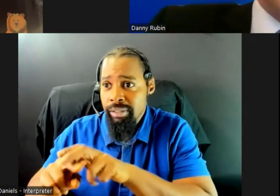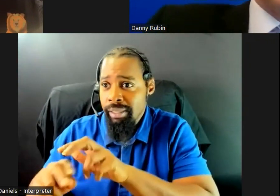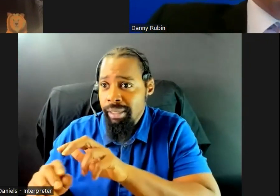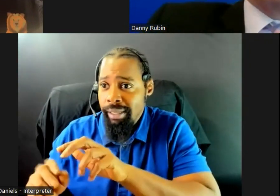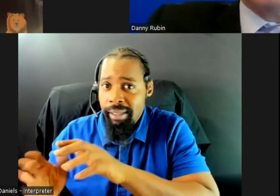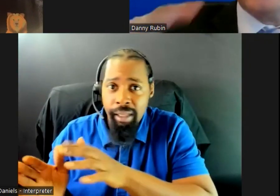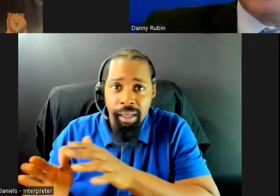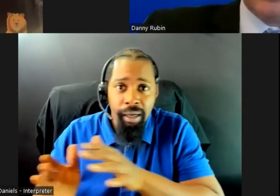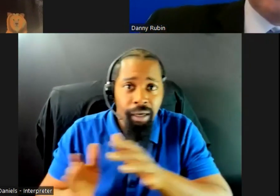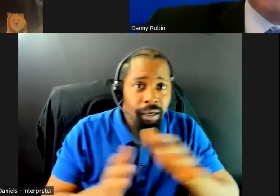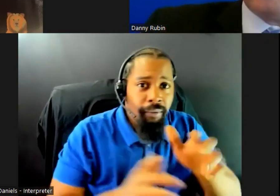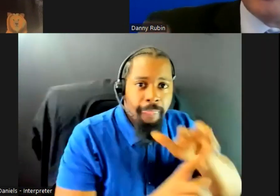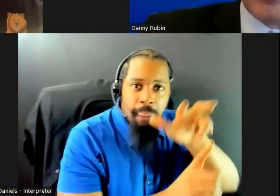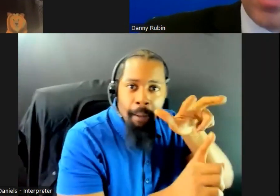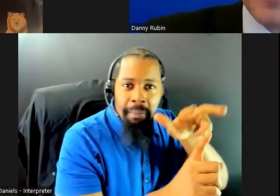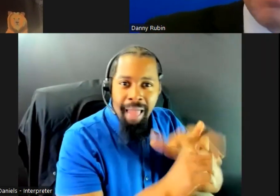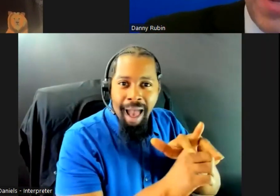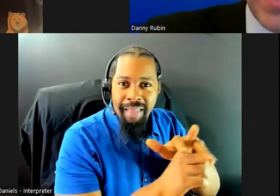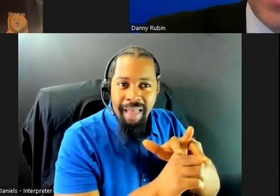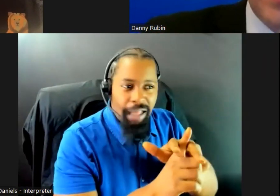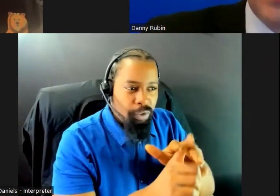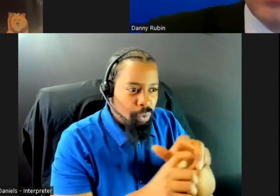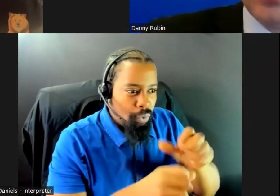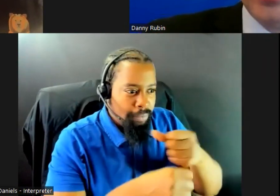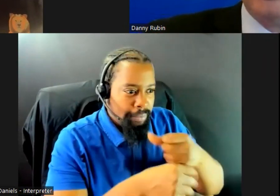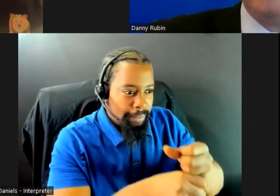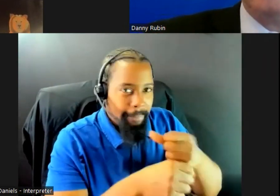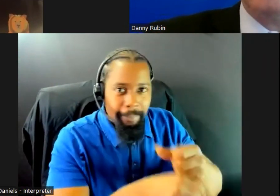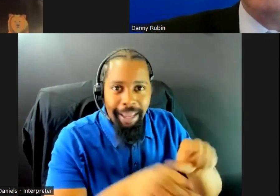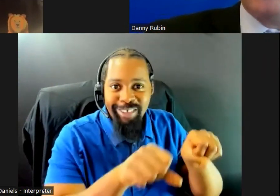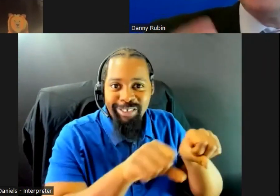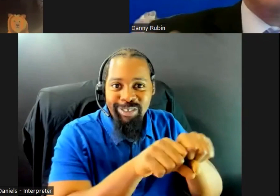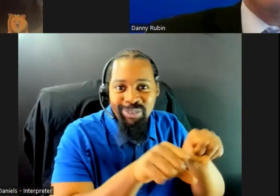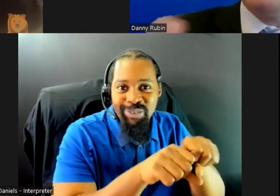So everything, you know, comes back